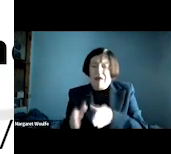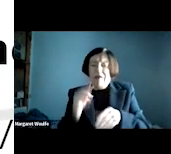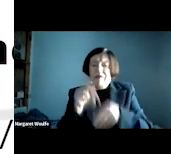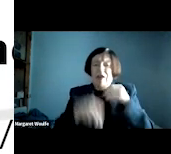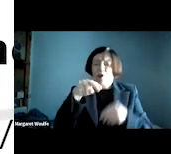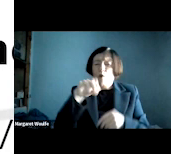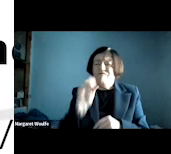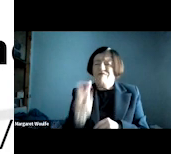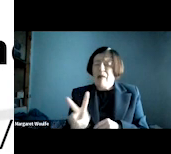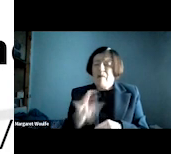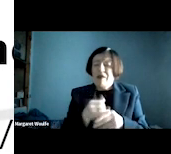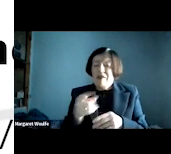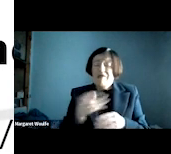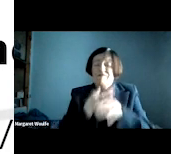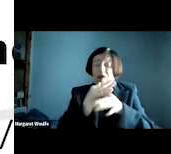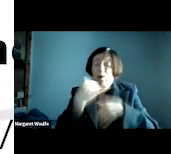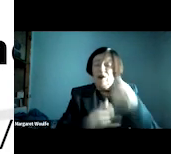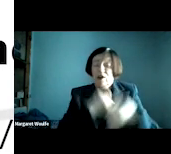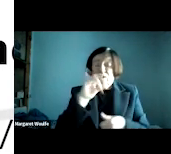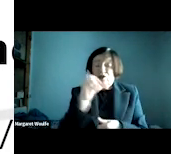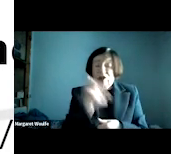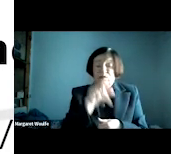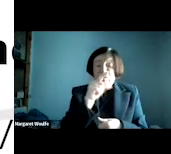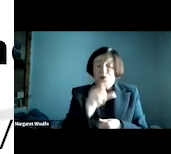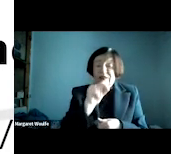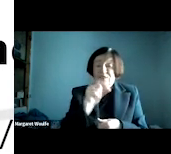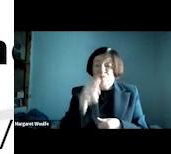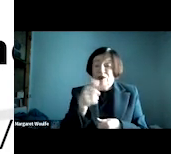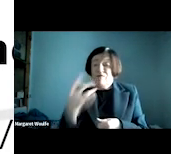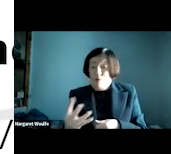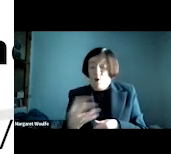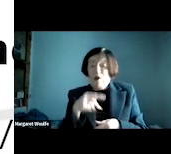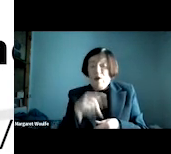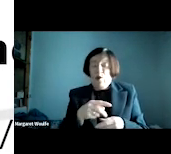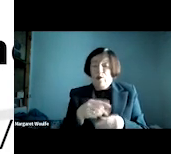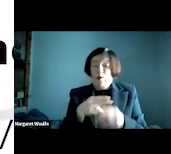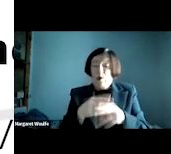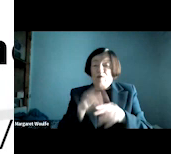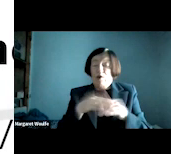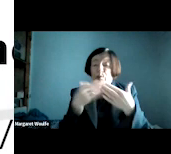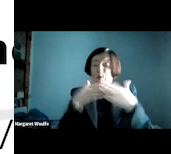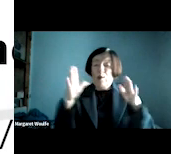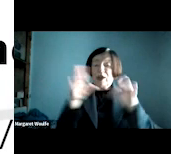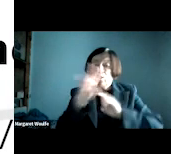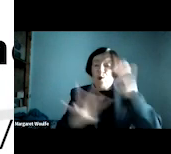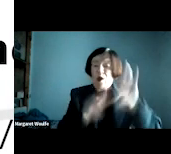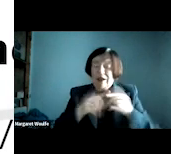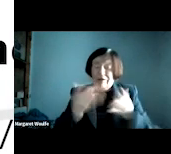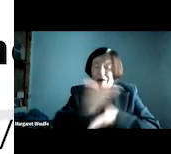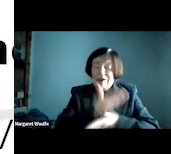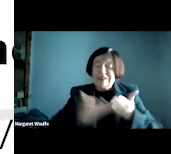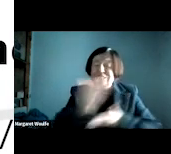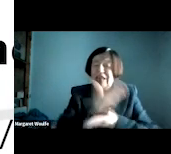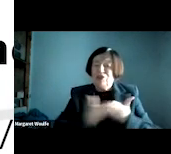November and then into the following year, January 2024, that's when it goes out for public inquiry and consultation. And